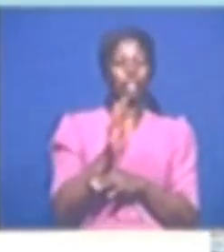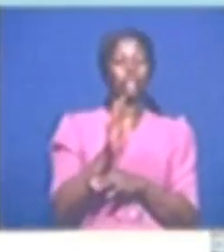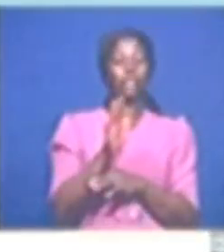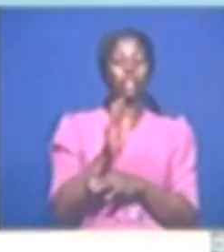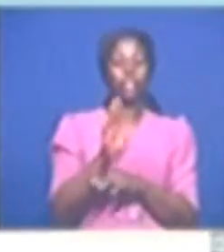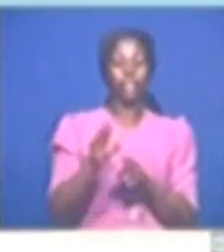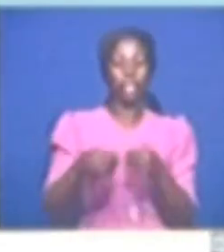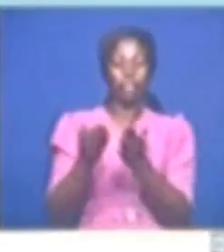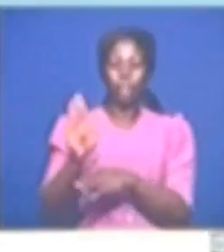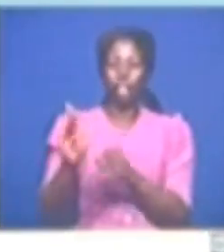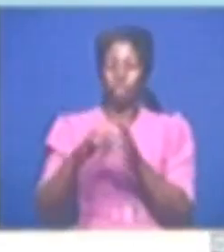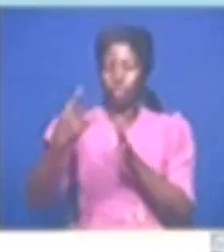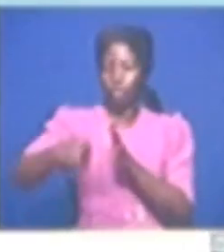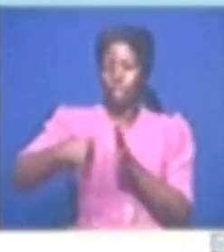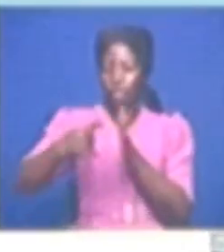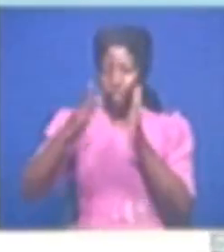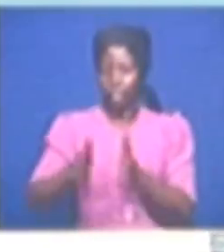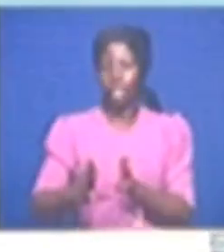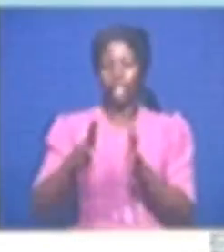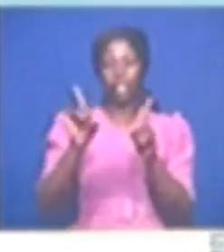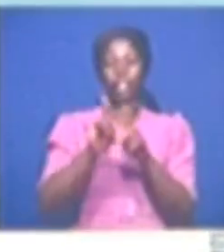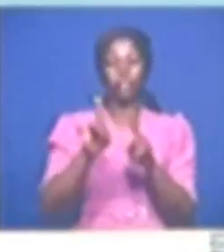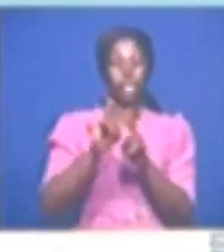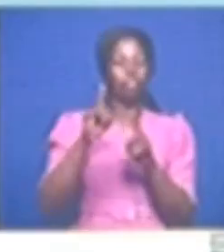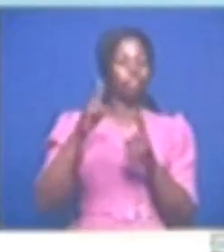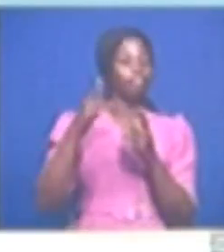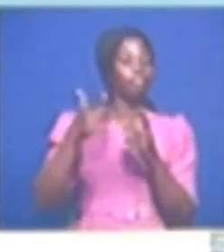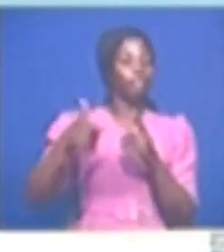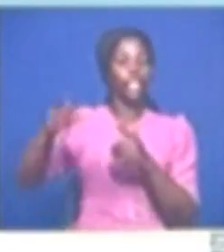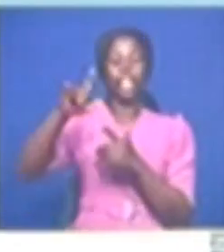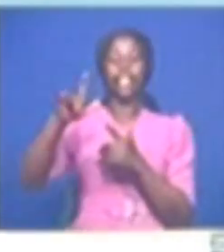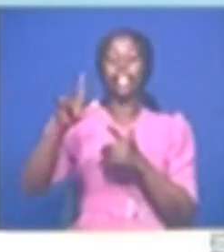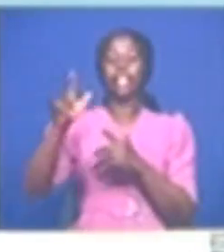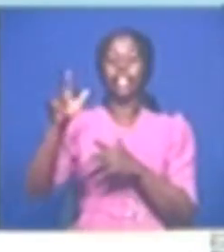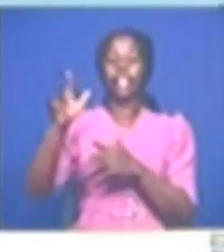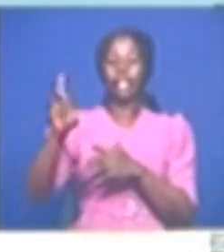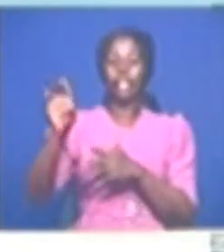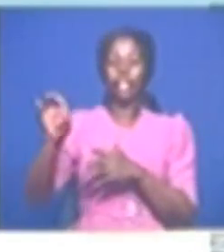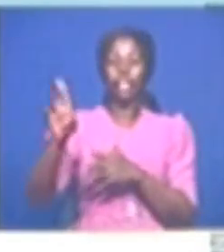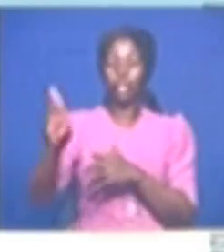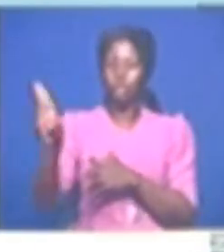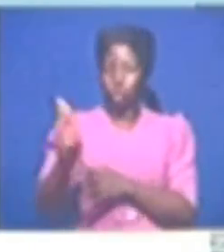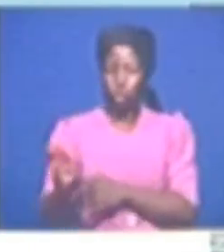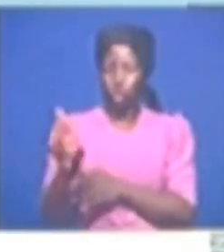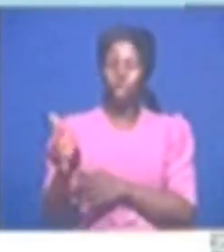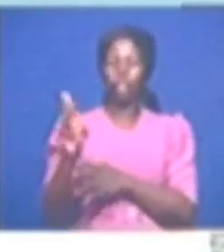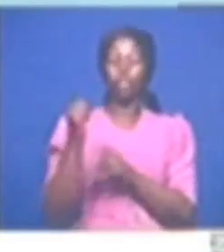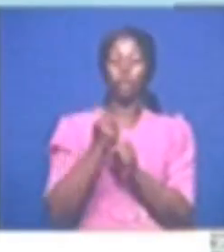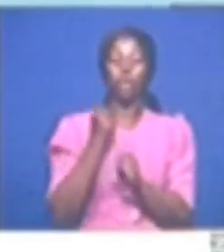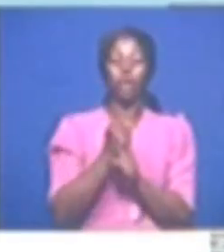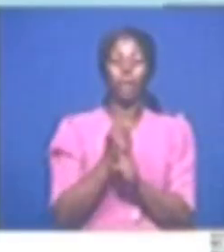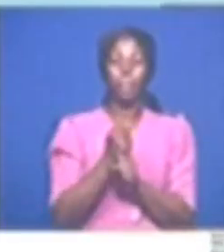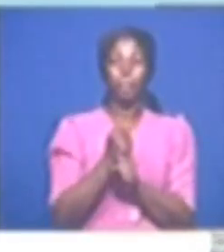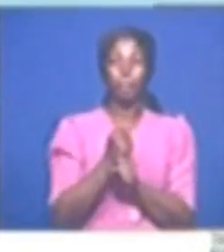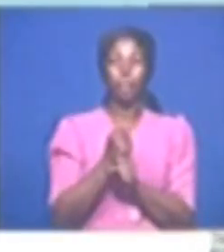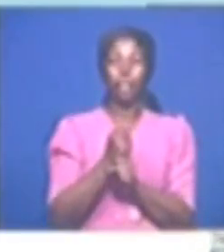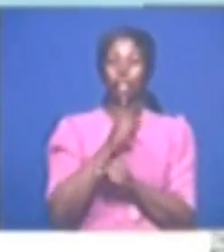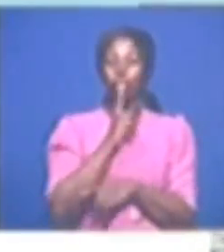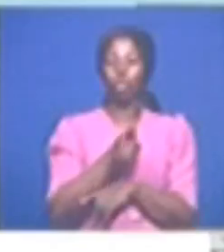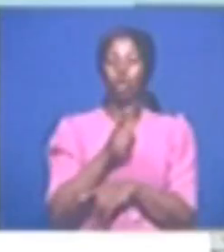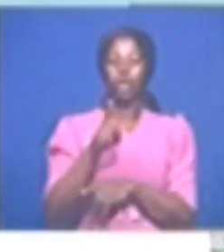counties, and increased recycling efforts. I direct the Ministry of Environment and Forestry to introduce